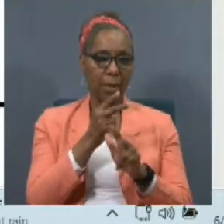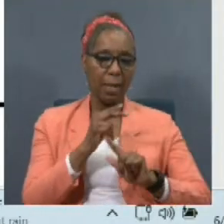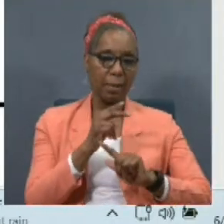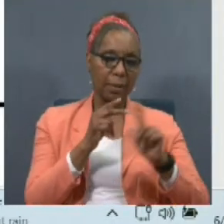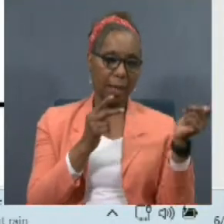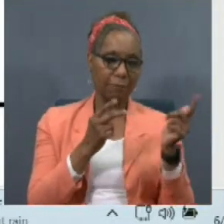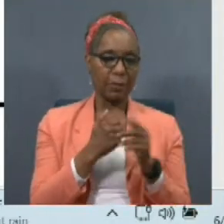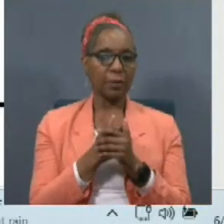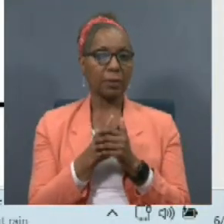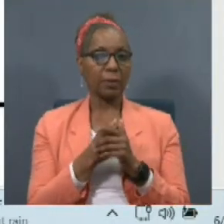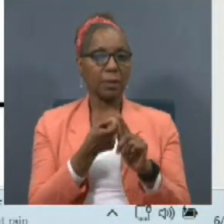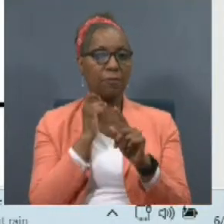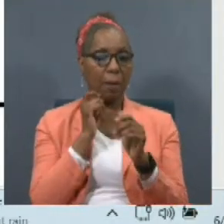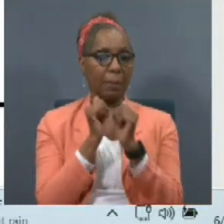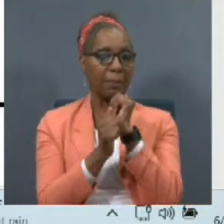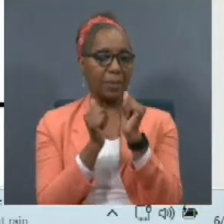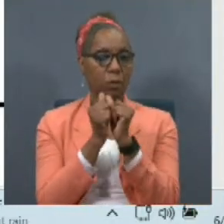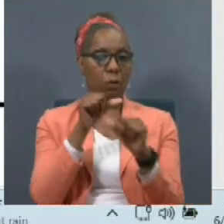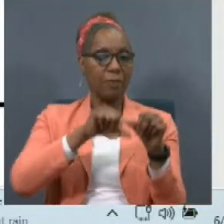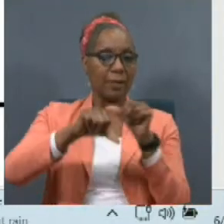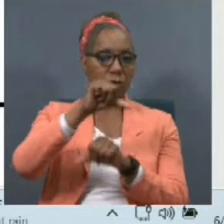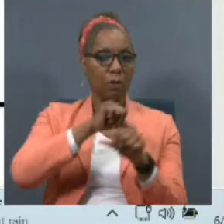competing with each other.